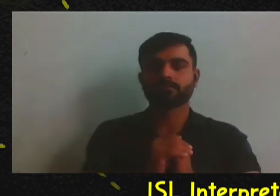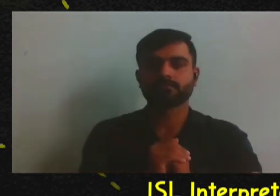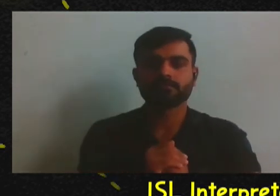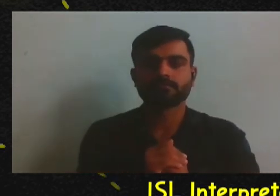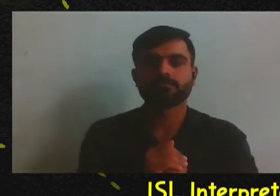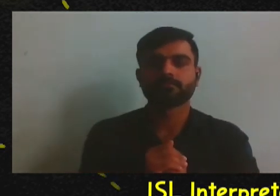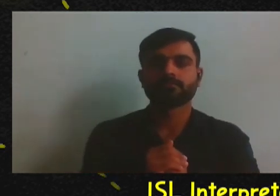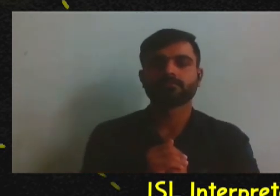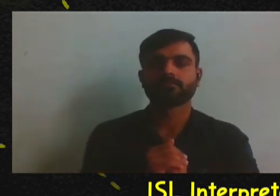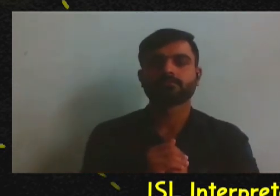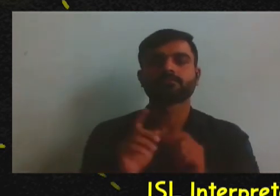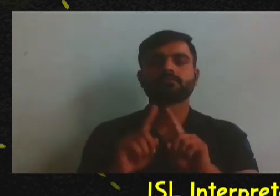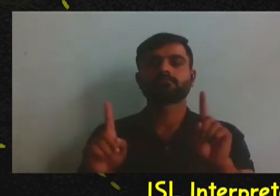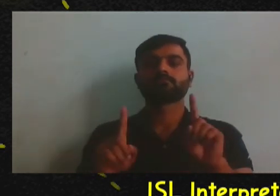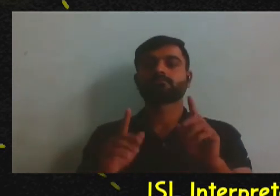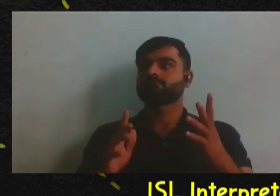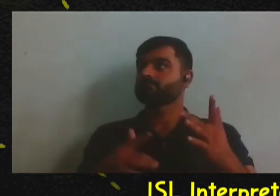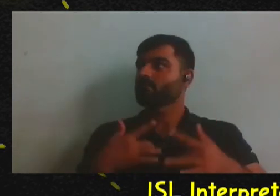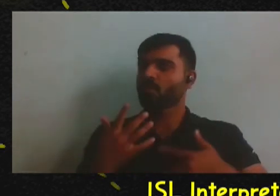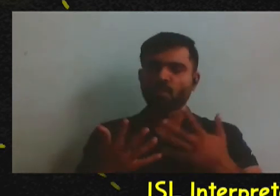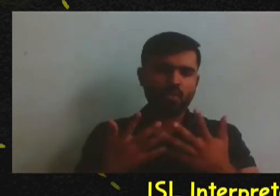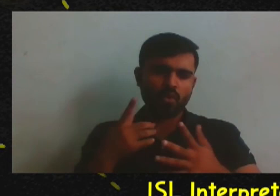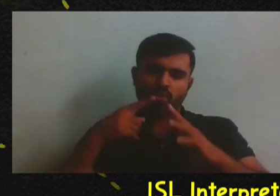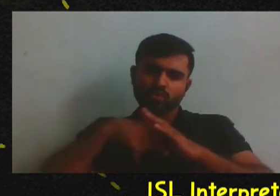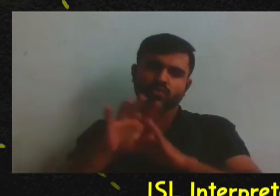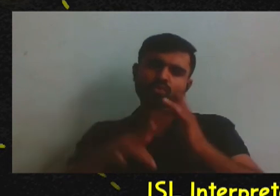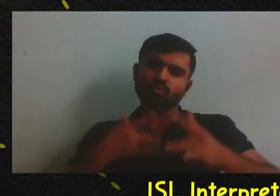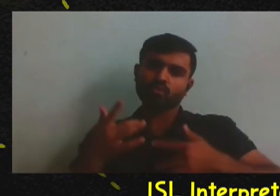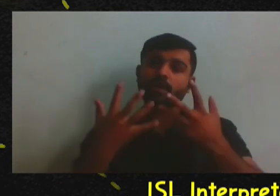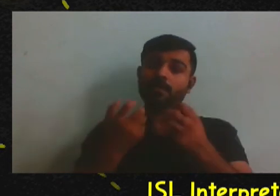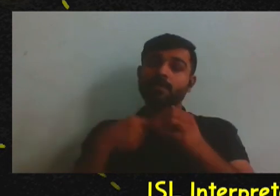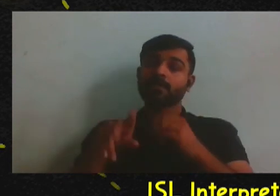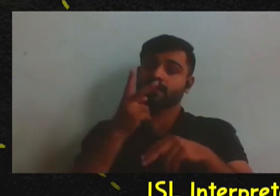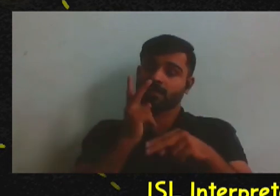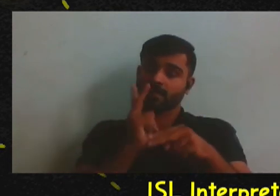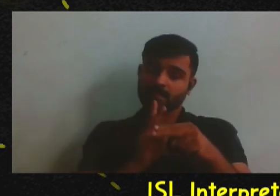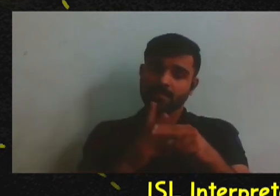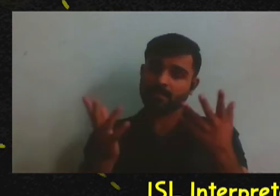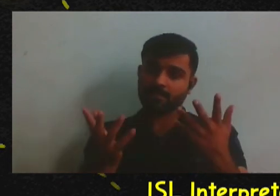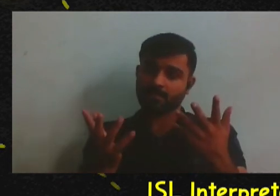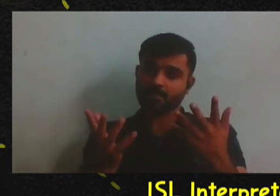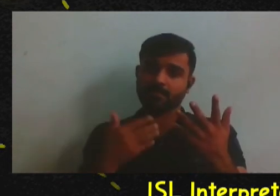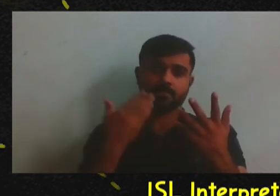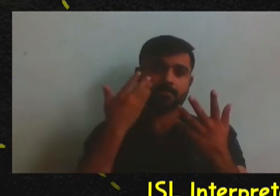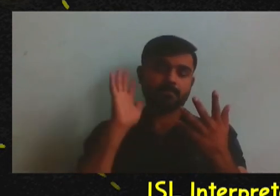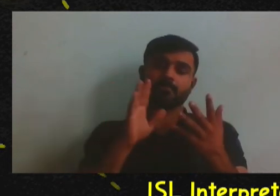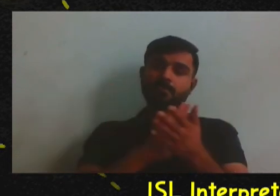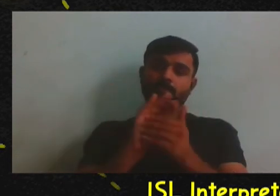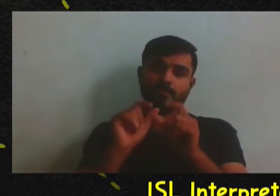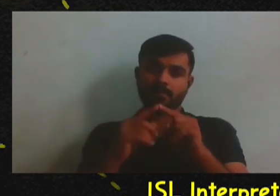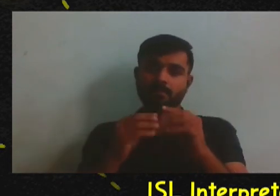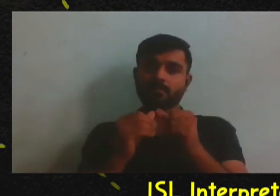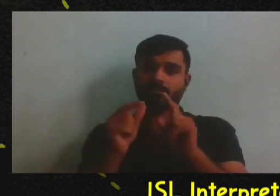the exhaustion of it is still, you know, I don't think a chatbot will feel